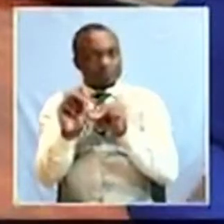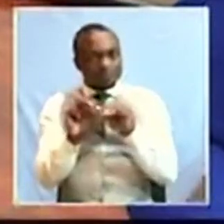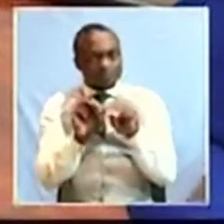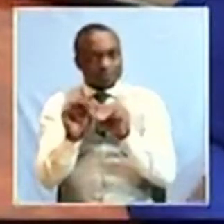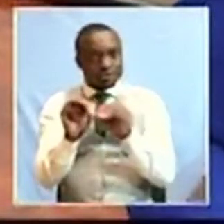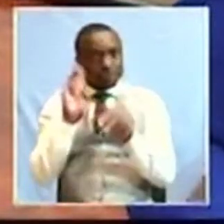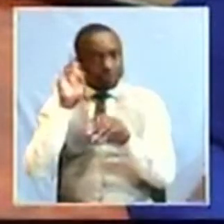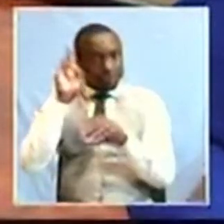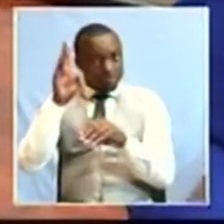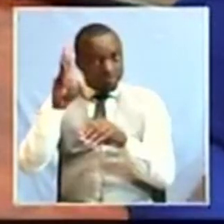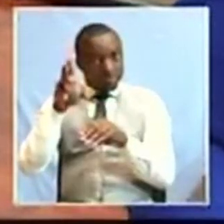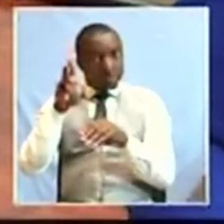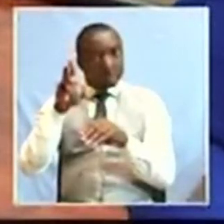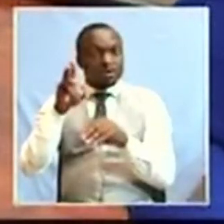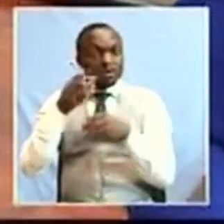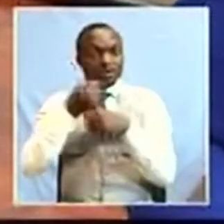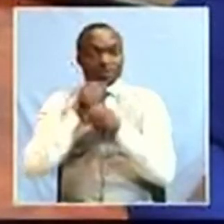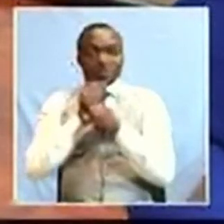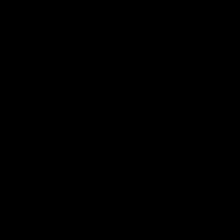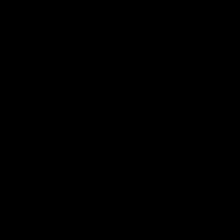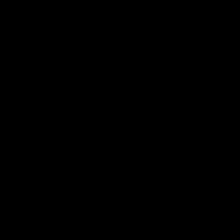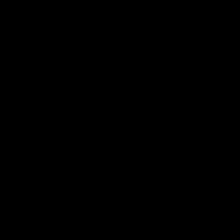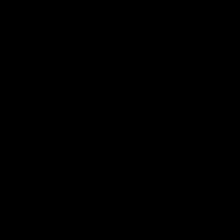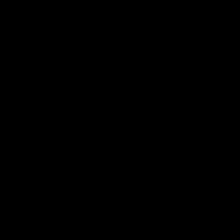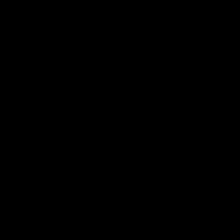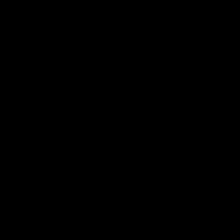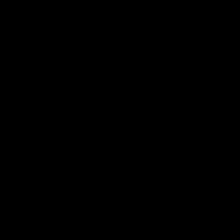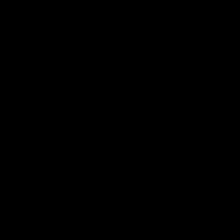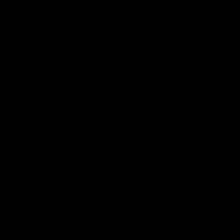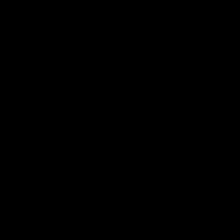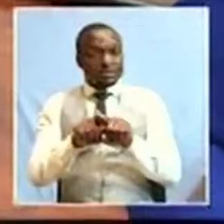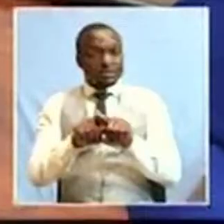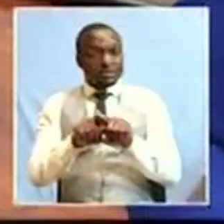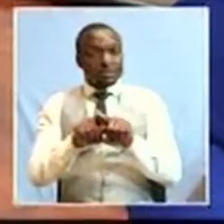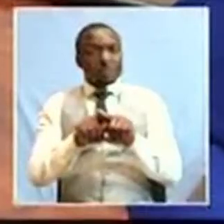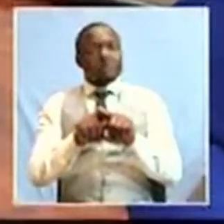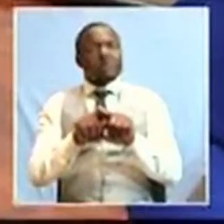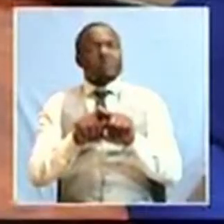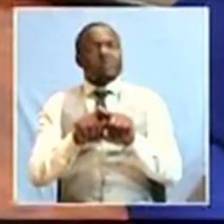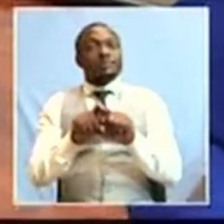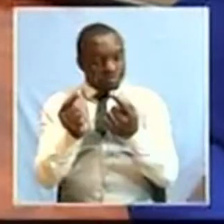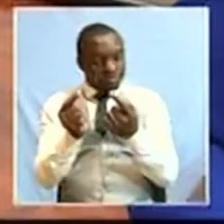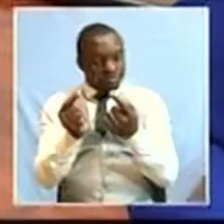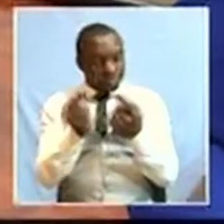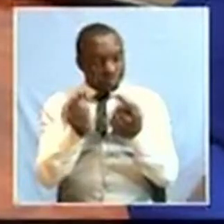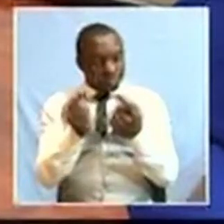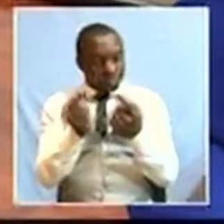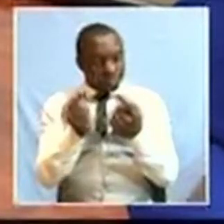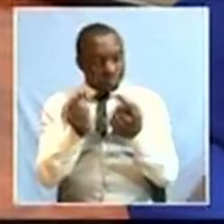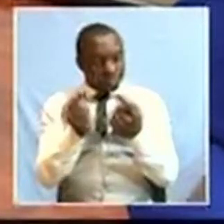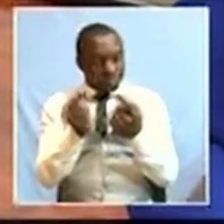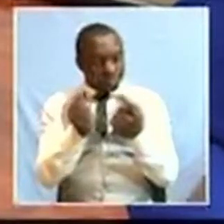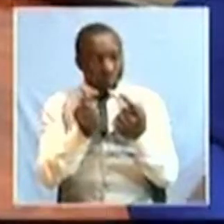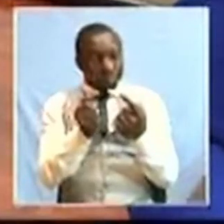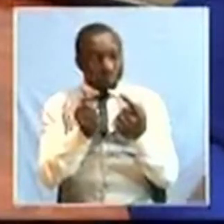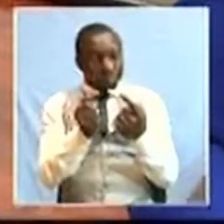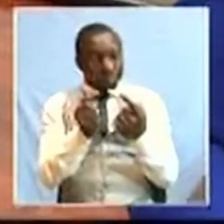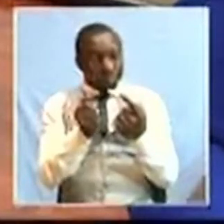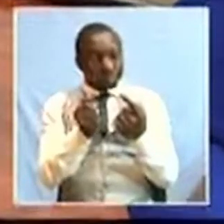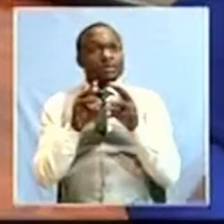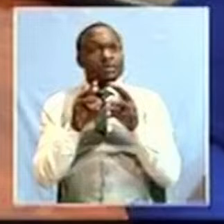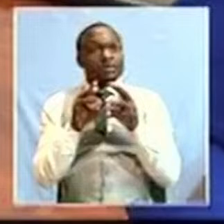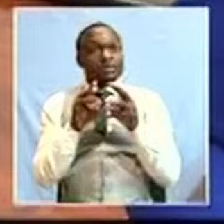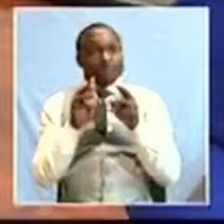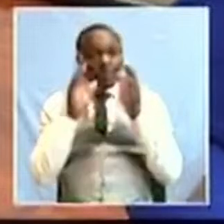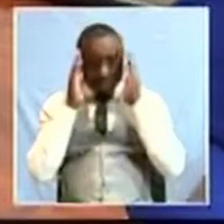Management will endeavor to ensure the same status quo, which is